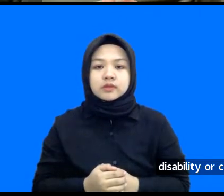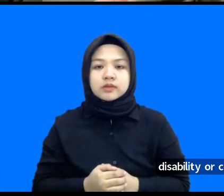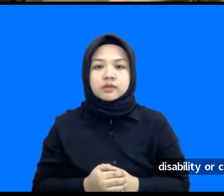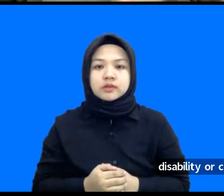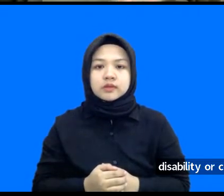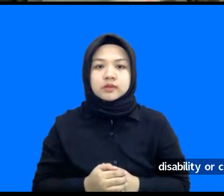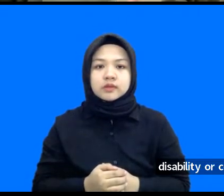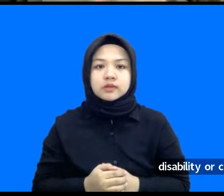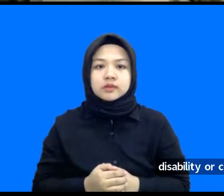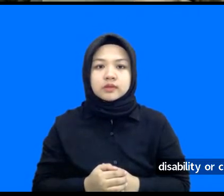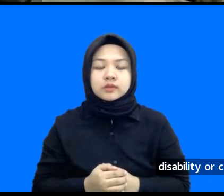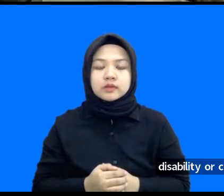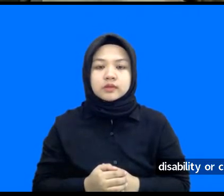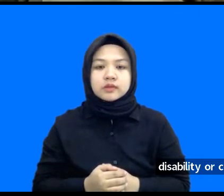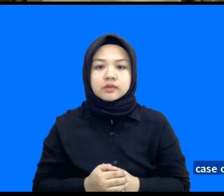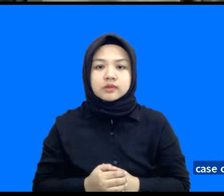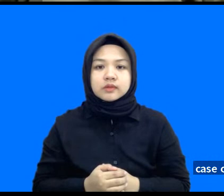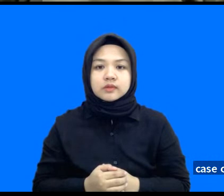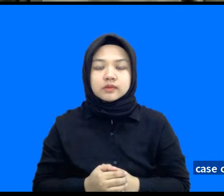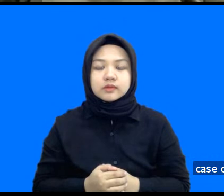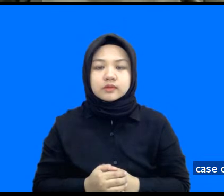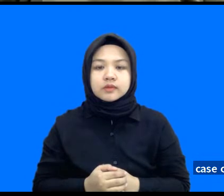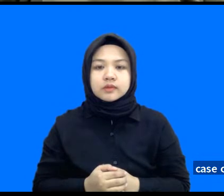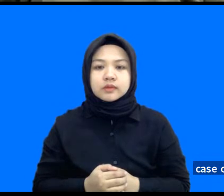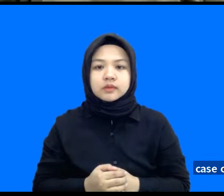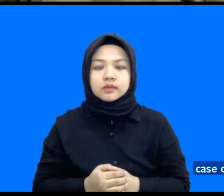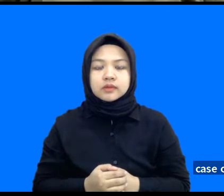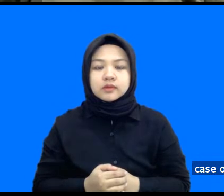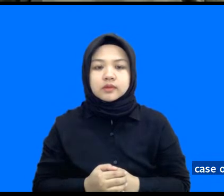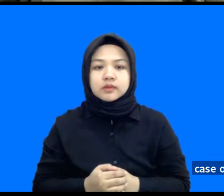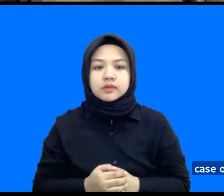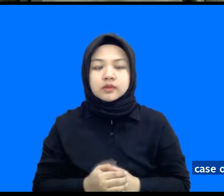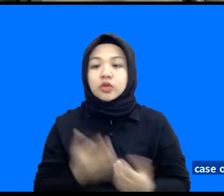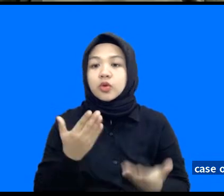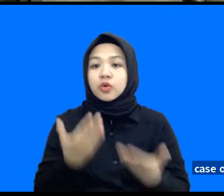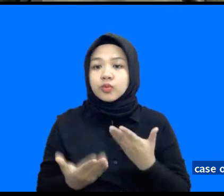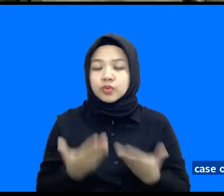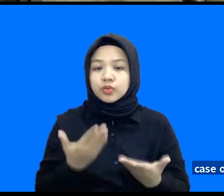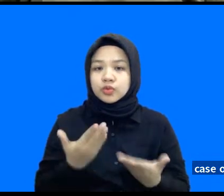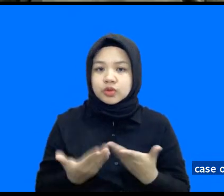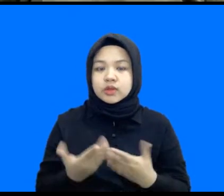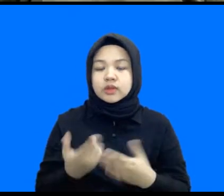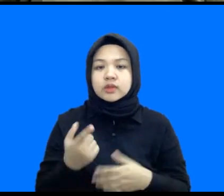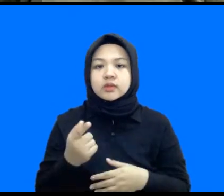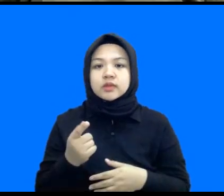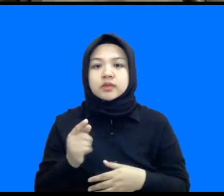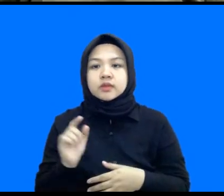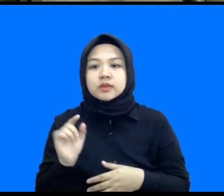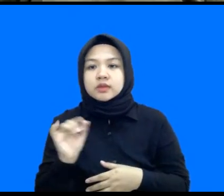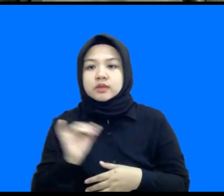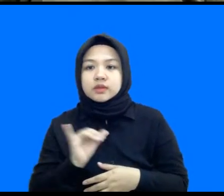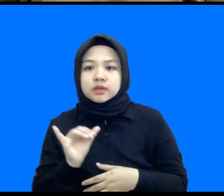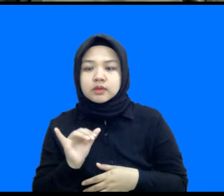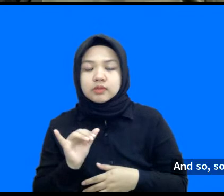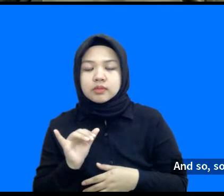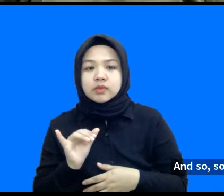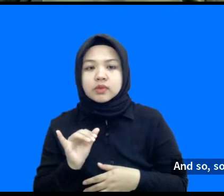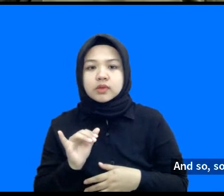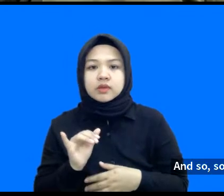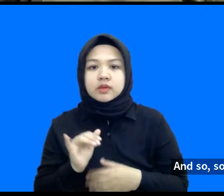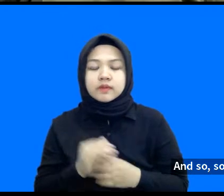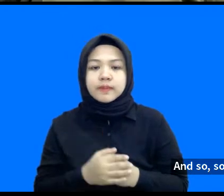legislator. And so that's one of the